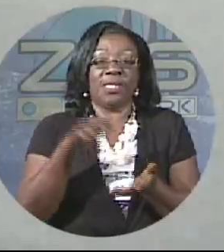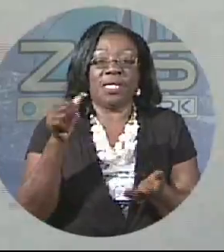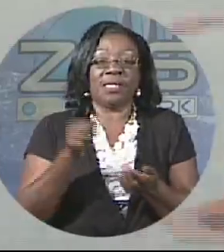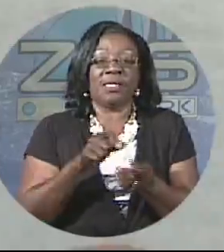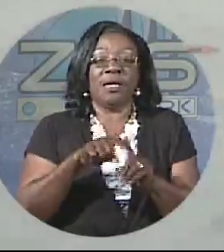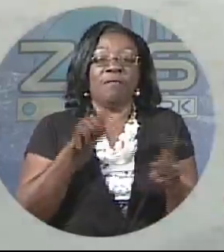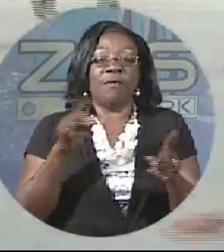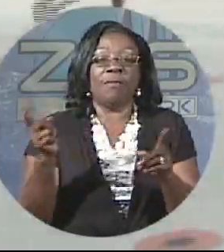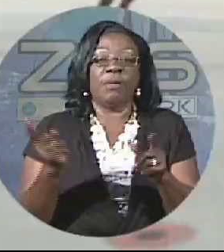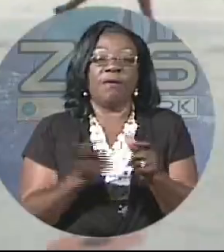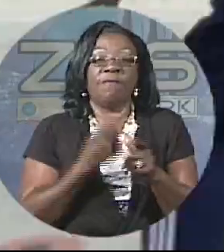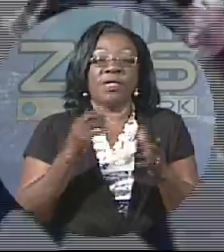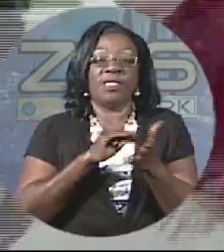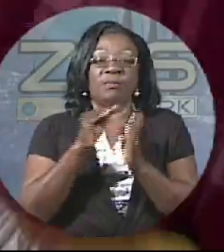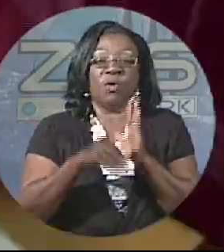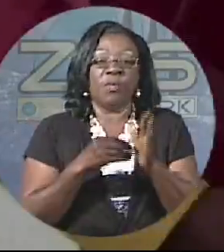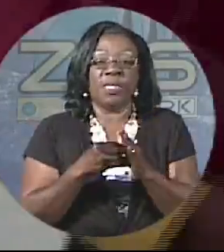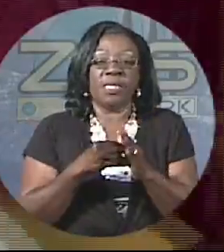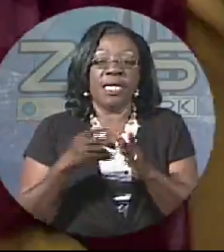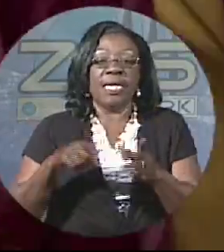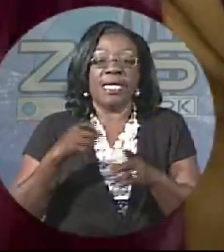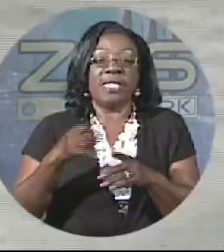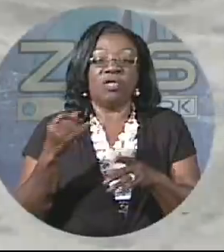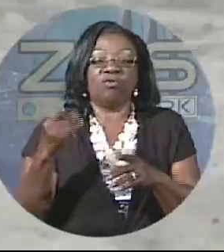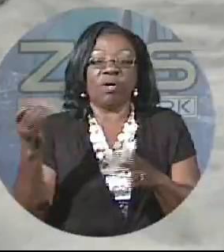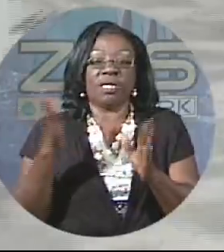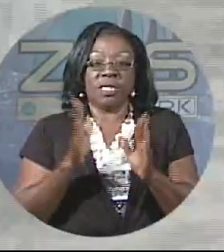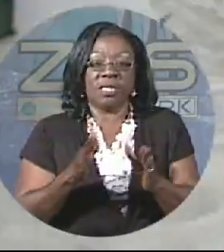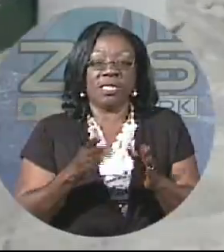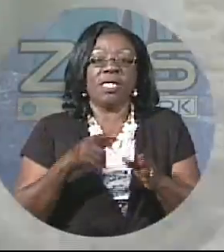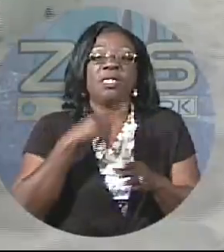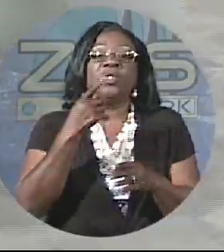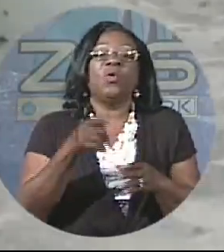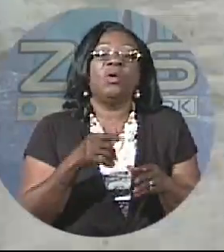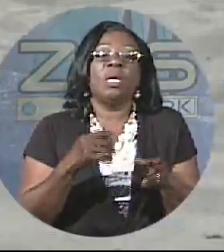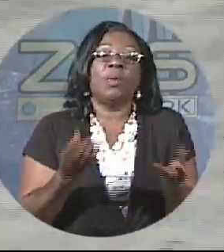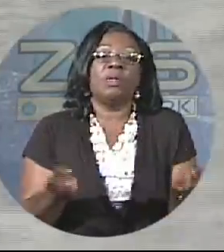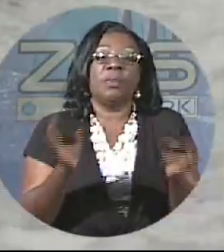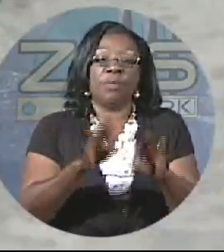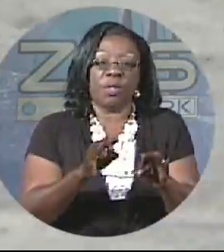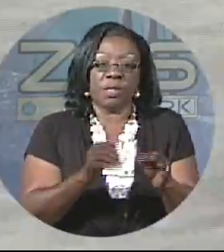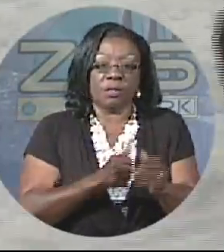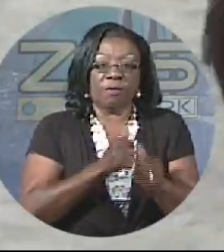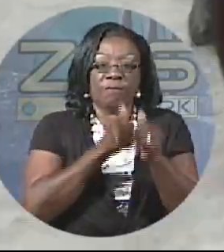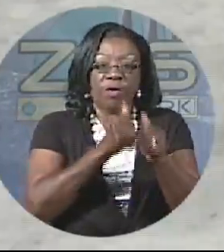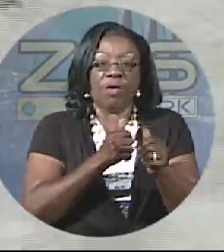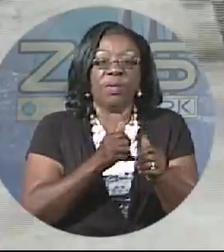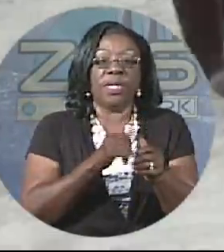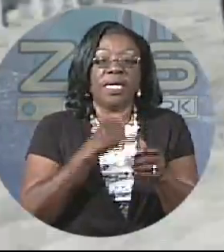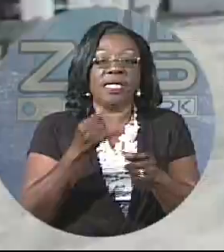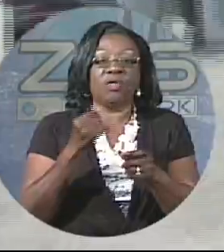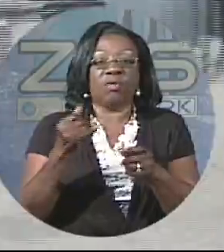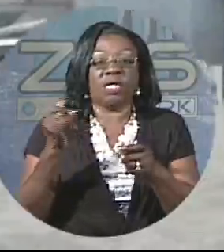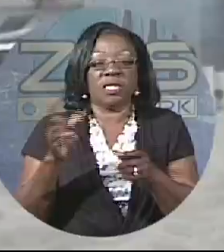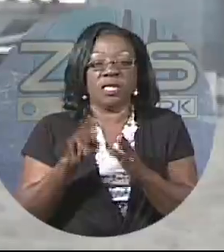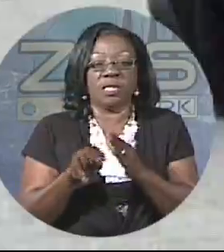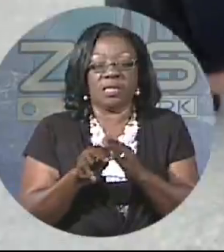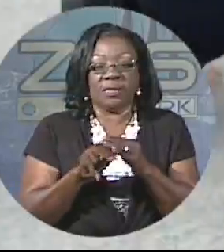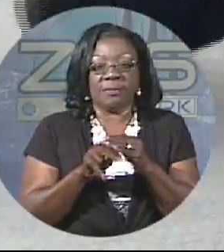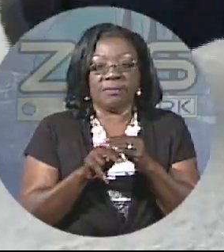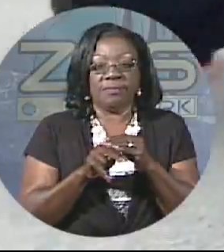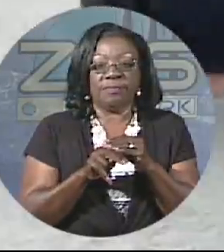From the very first moments, instructors press the importance of following instructions. Go! Just go